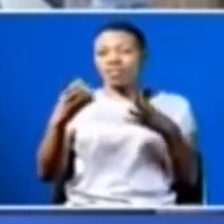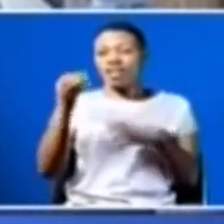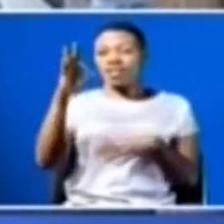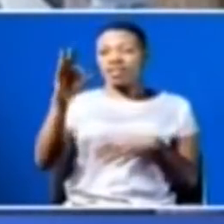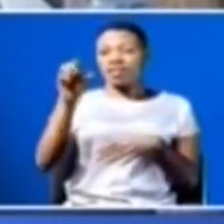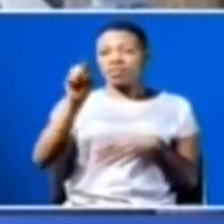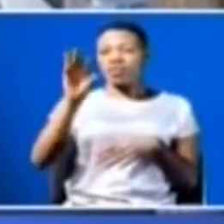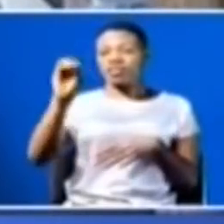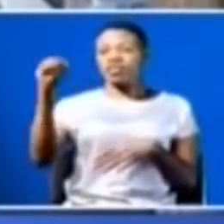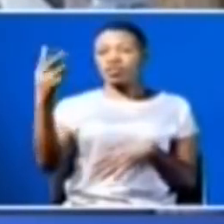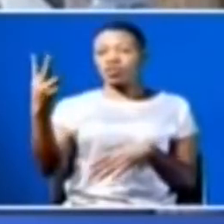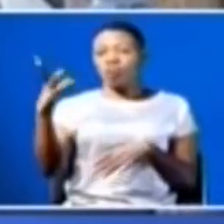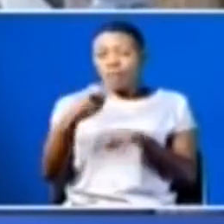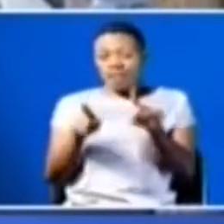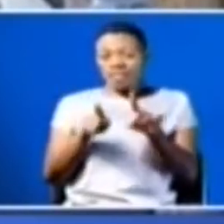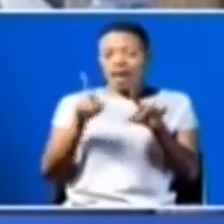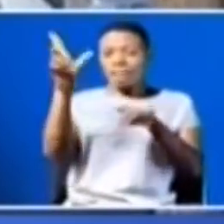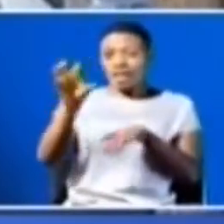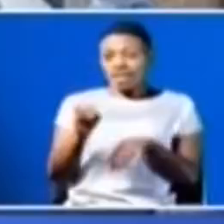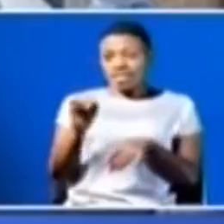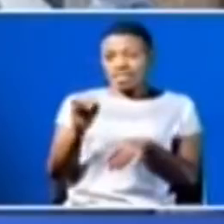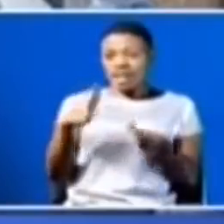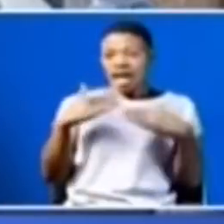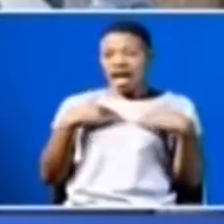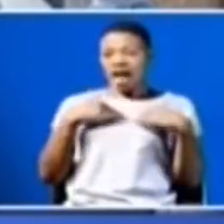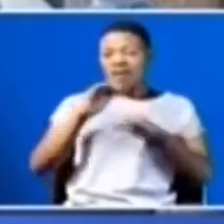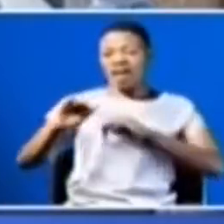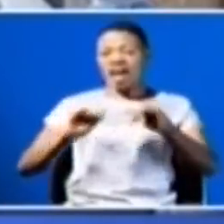3.02, lakini bajeti hiyo inasalia na mwanya wa shilingi bilioni